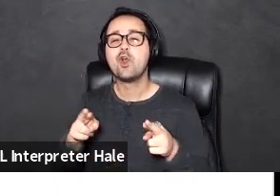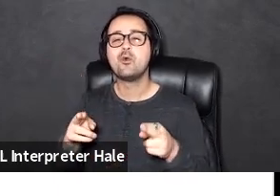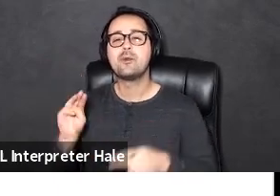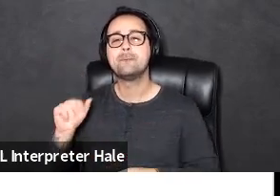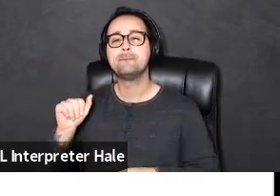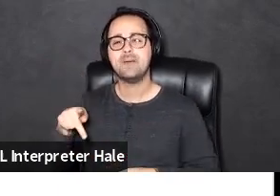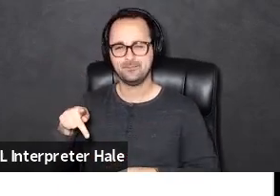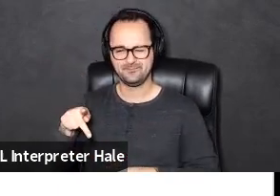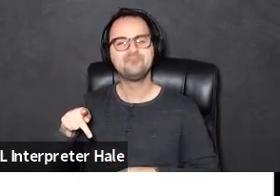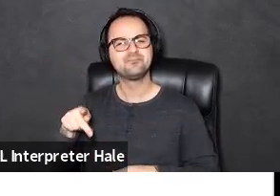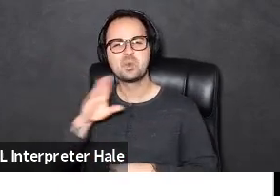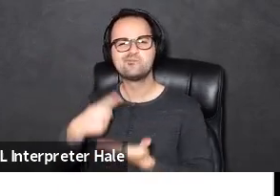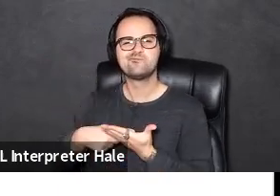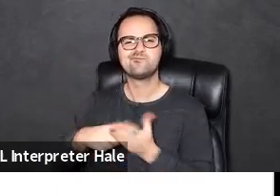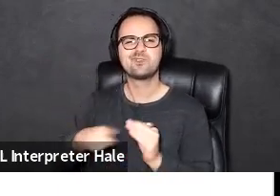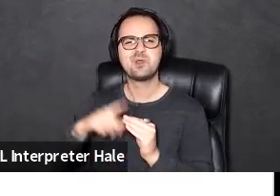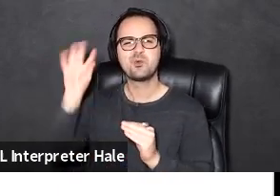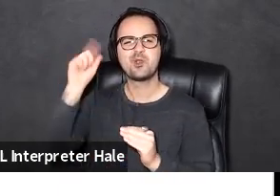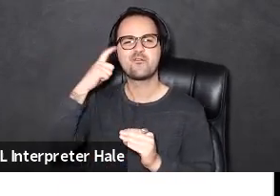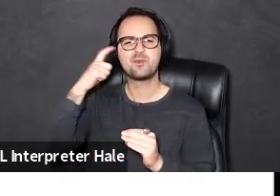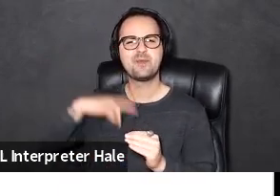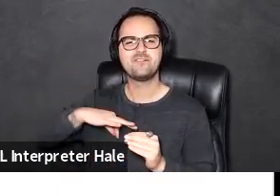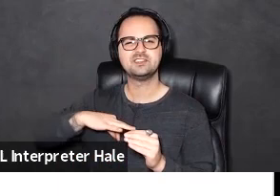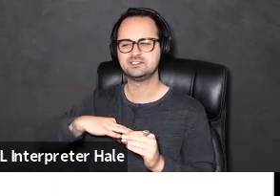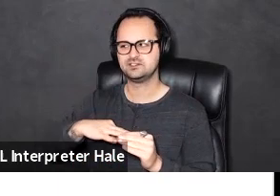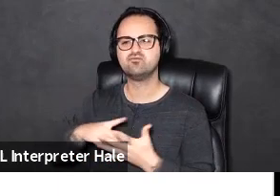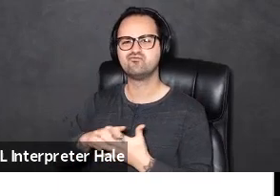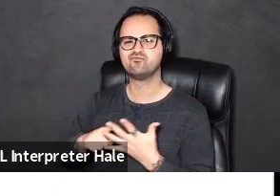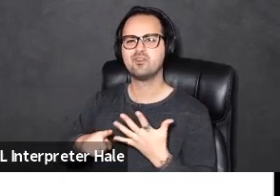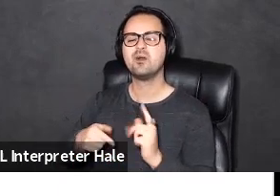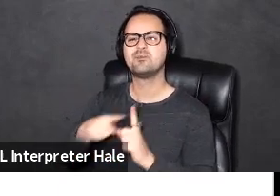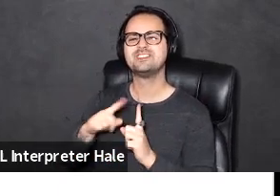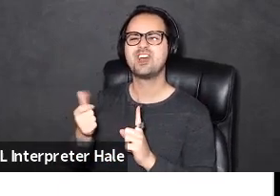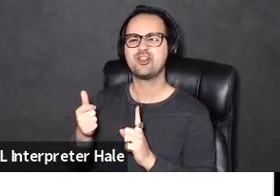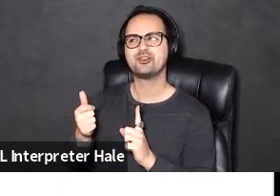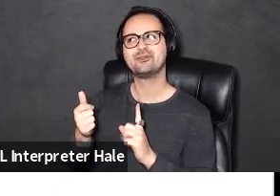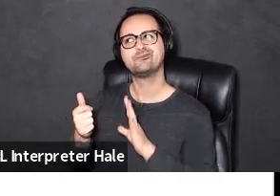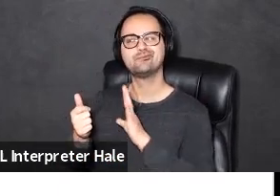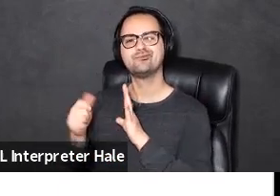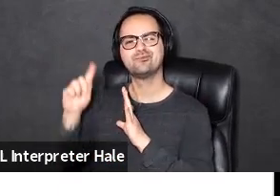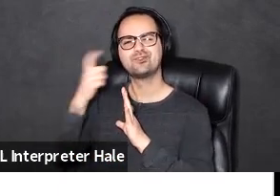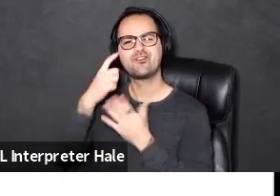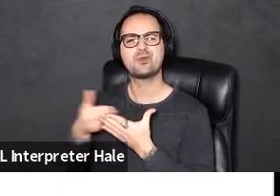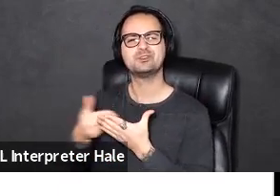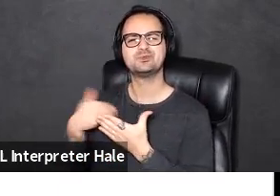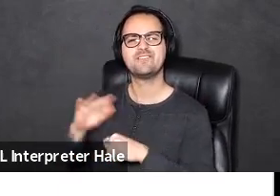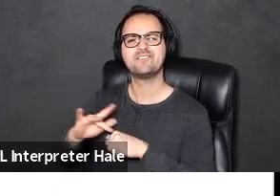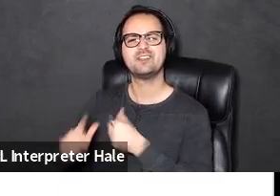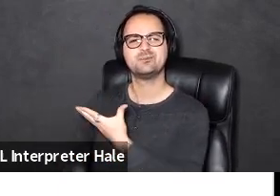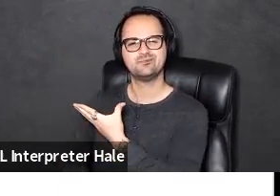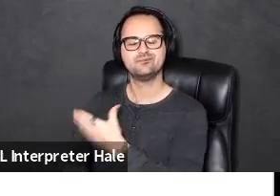go a little bit deeper and how you can get a hold of that, and talk about each of these and some other government resources that are